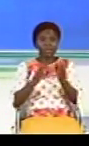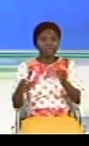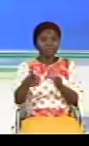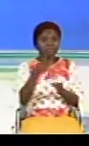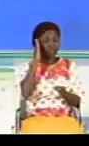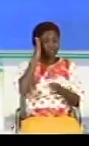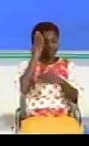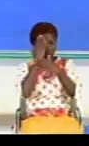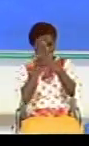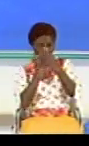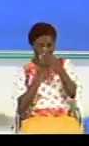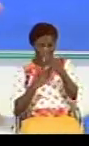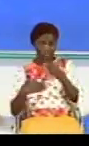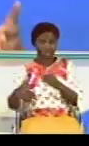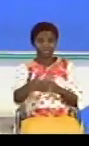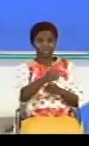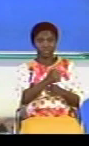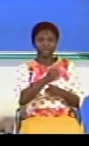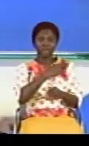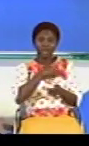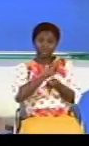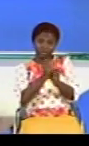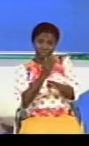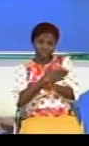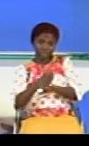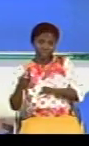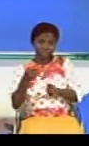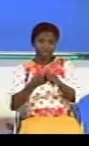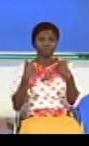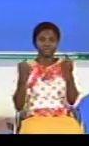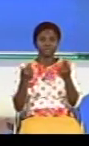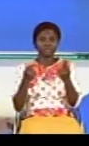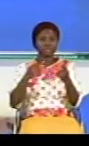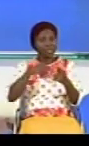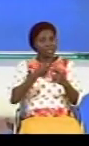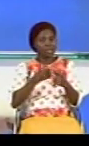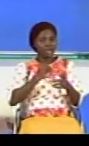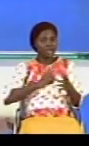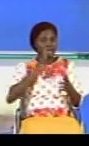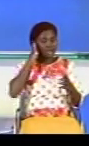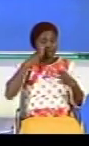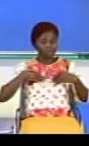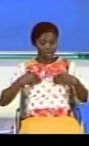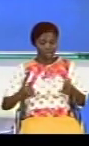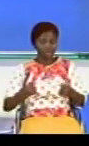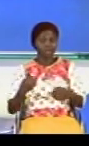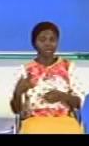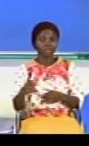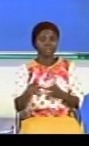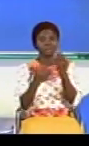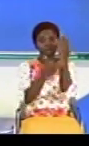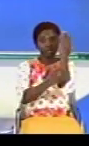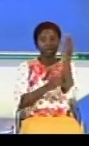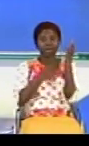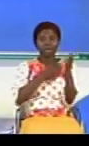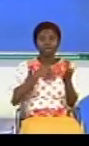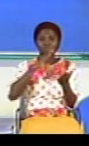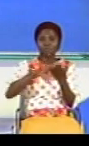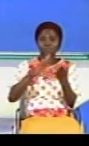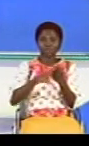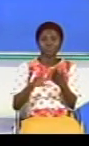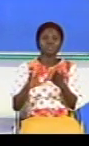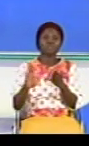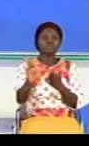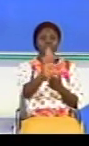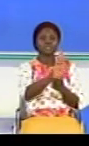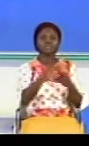turn from their wicked ways, I will heal their land, I will forgive their sin. And then somebody says, I'm sick,